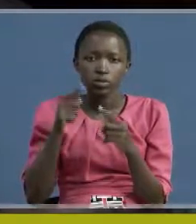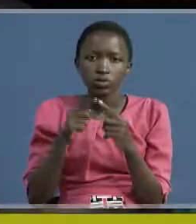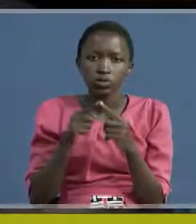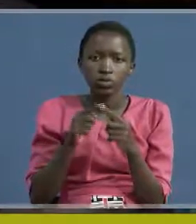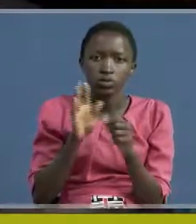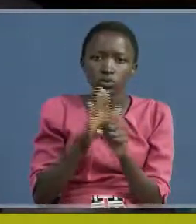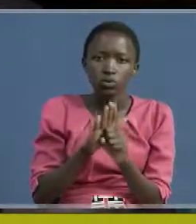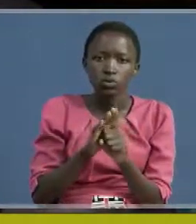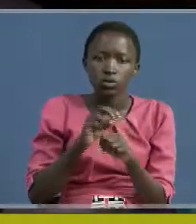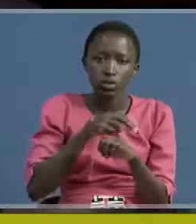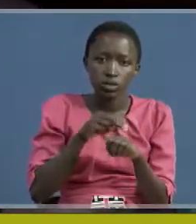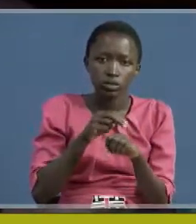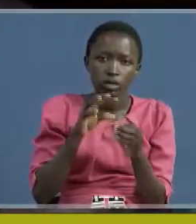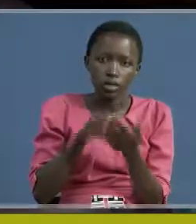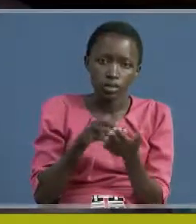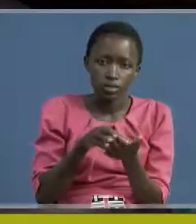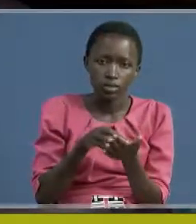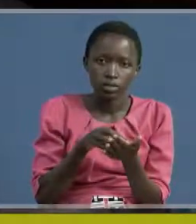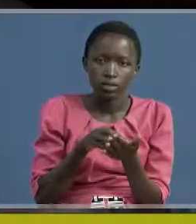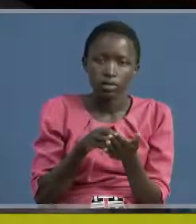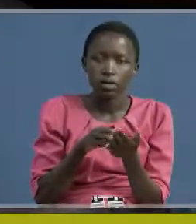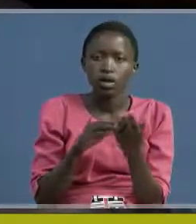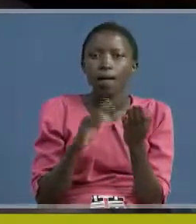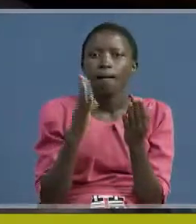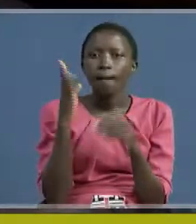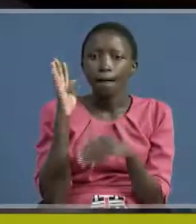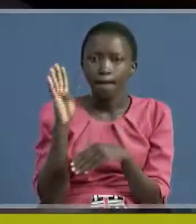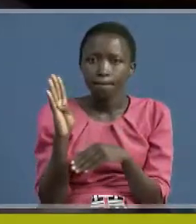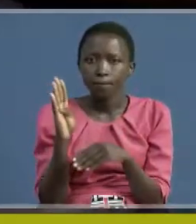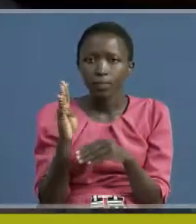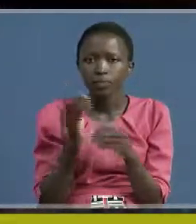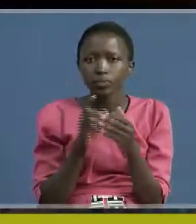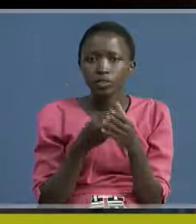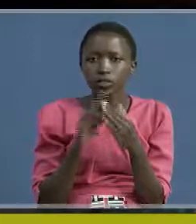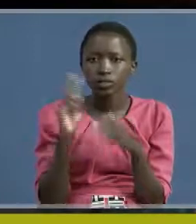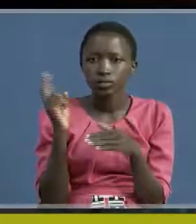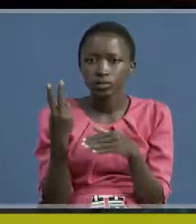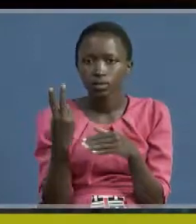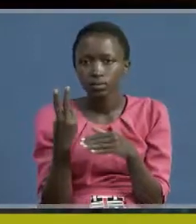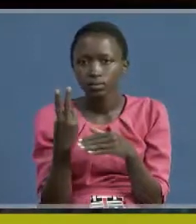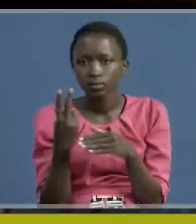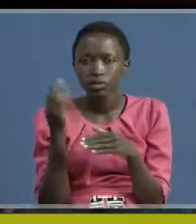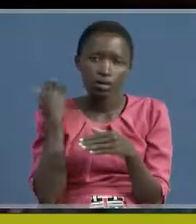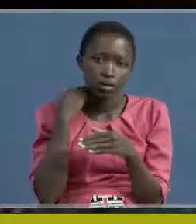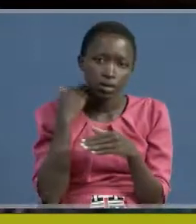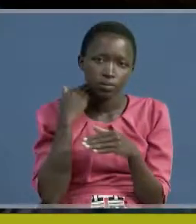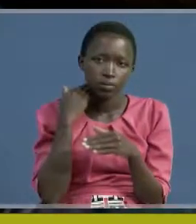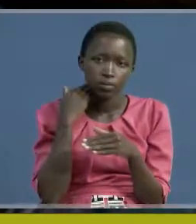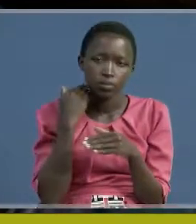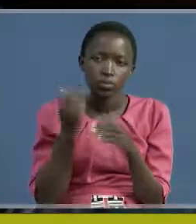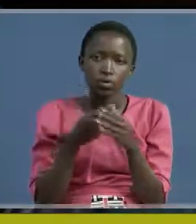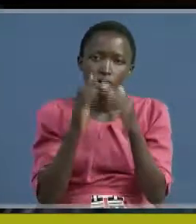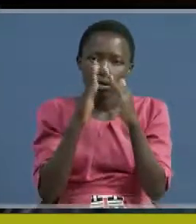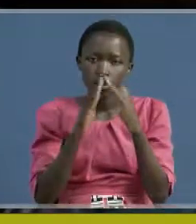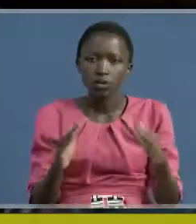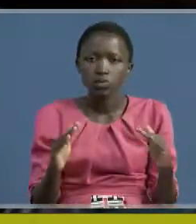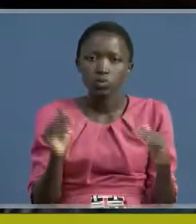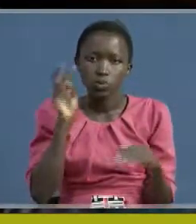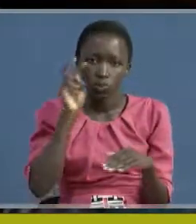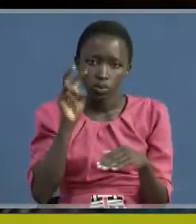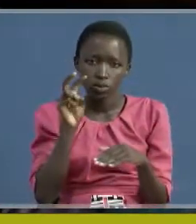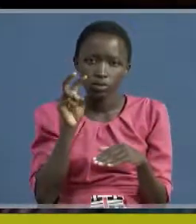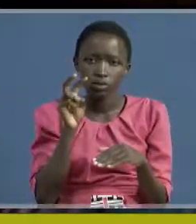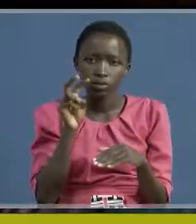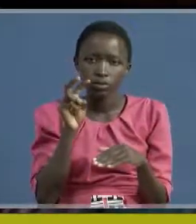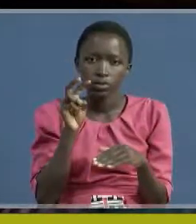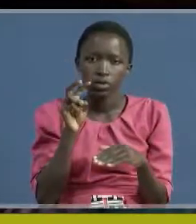and influence the nature of the case. B, her house is a secondary crime scene and some potential witnesses are